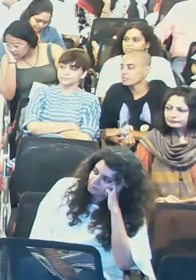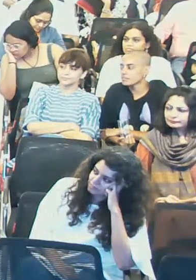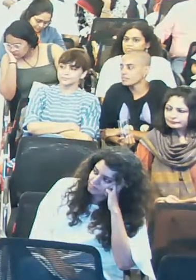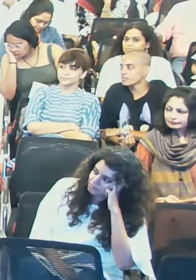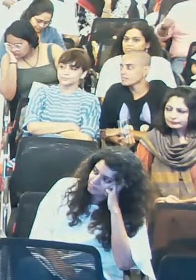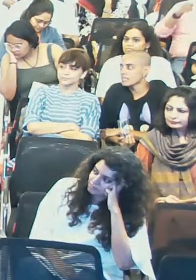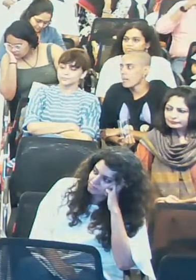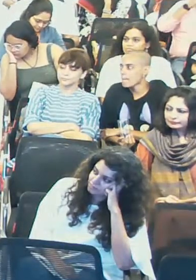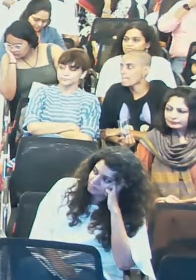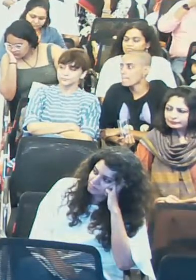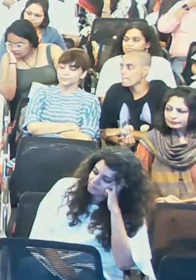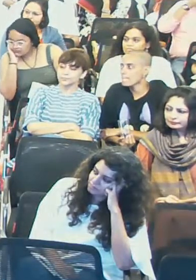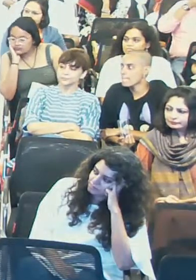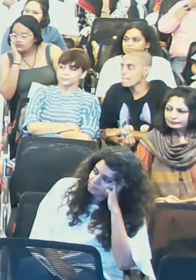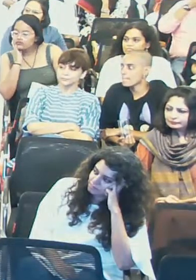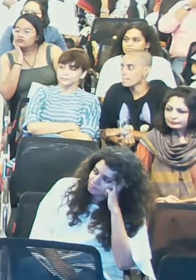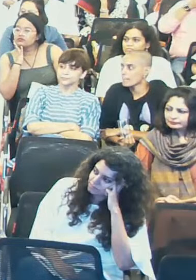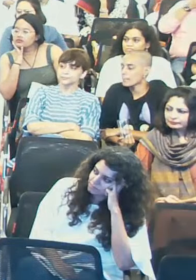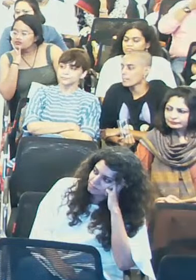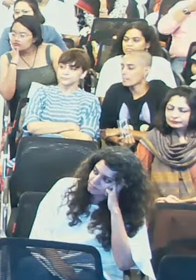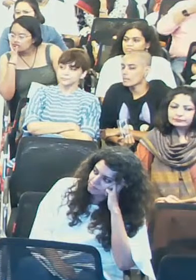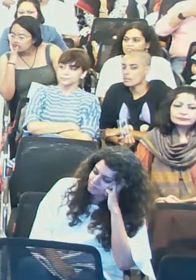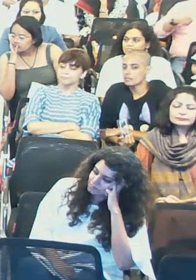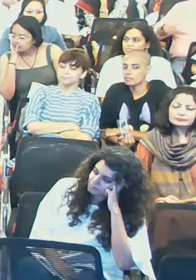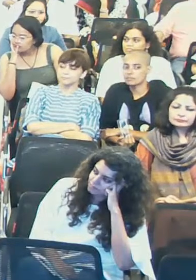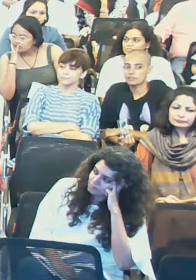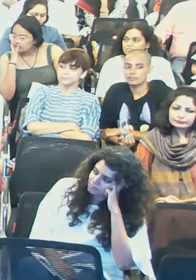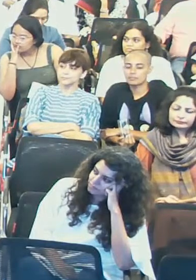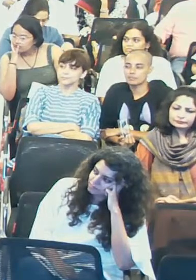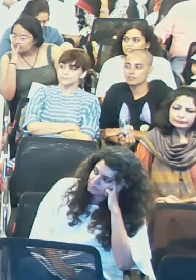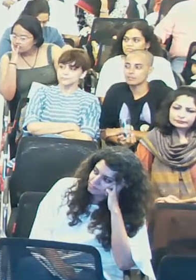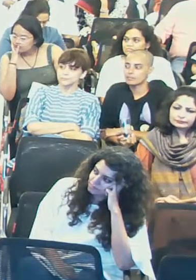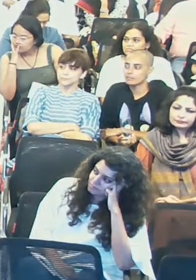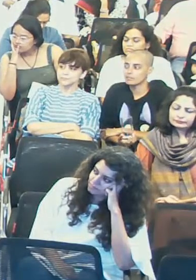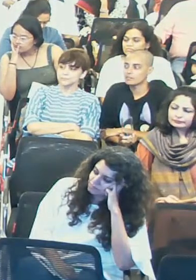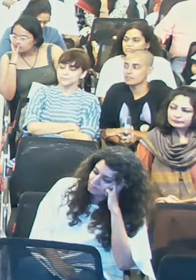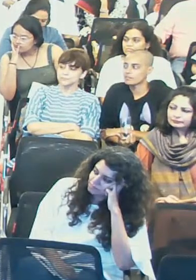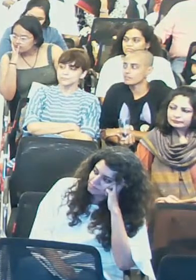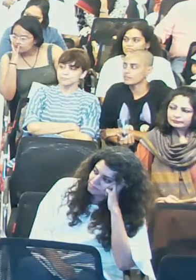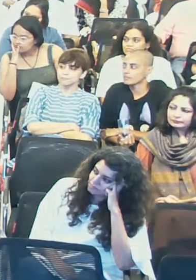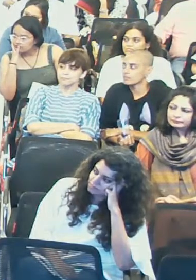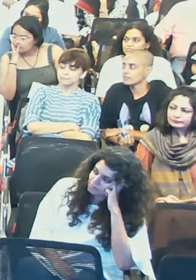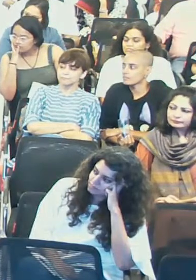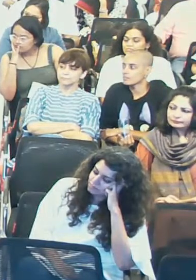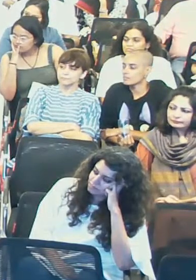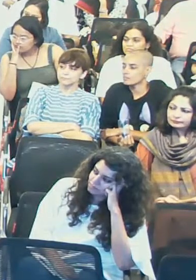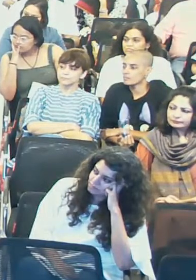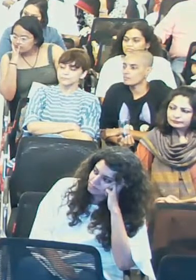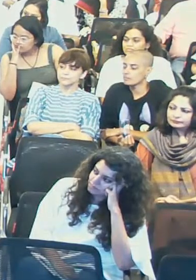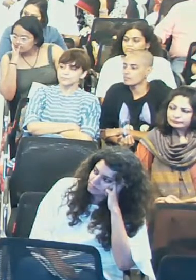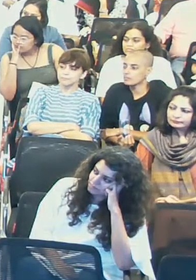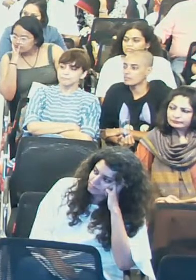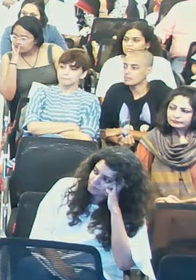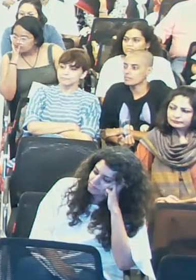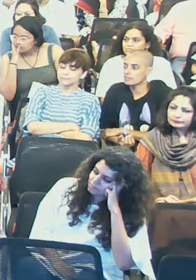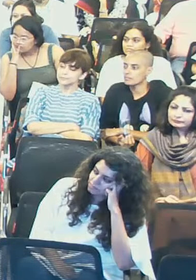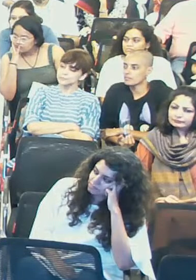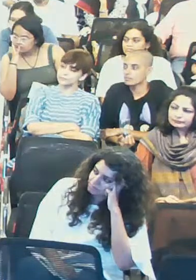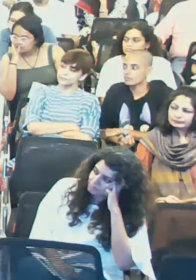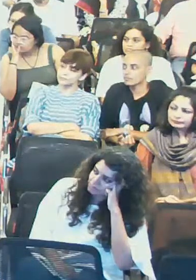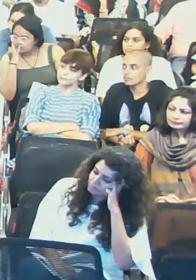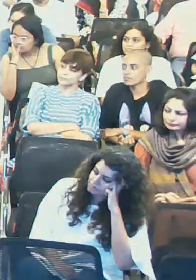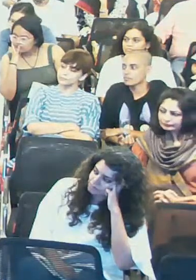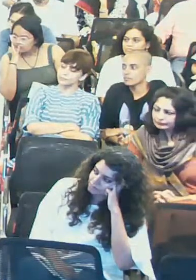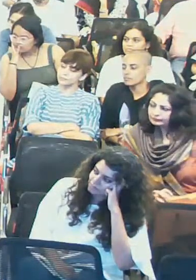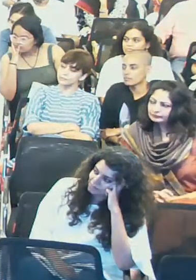disappeared. There's no reviews at all if you notice. So what is there is called lifestyle. So it comes